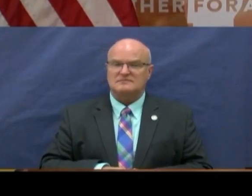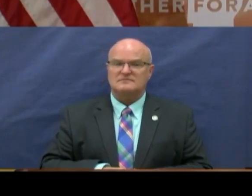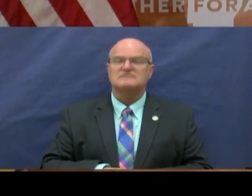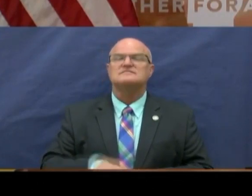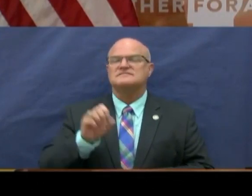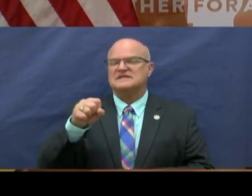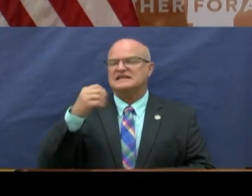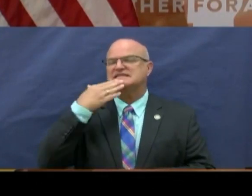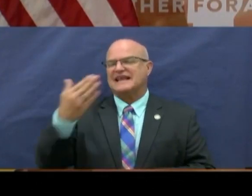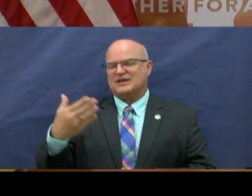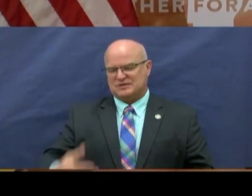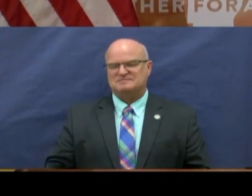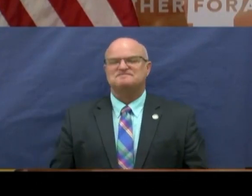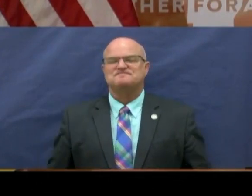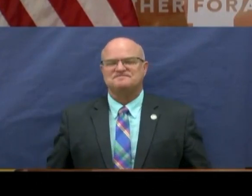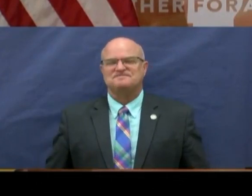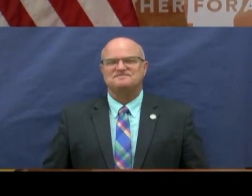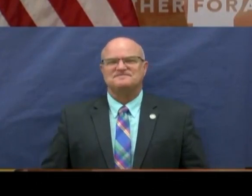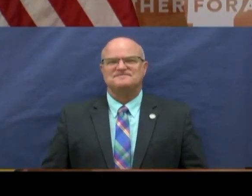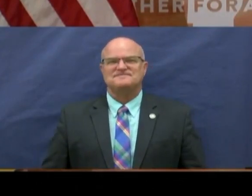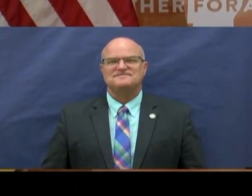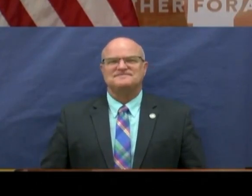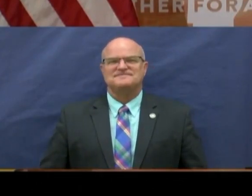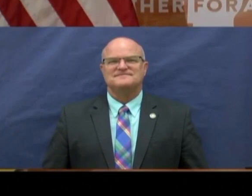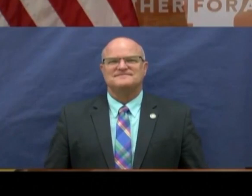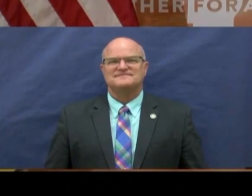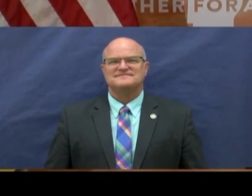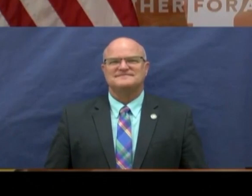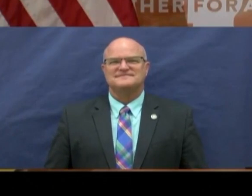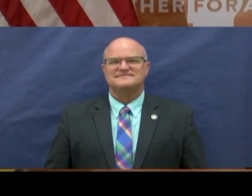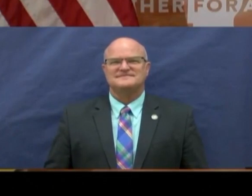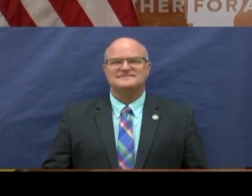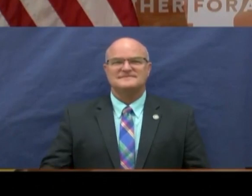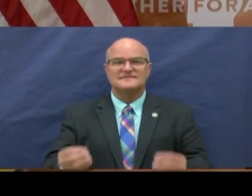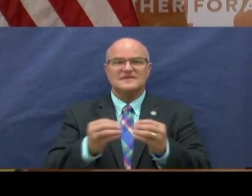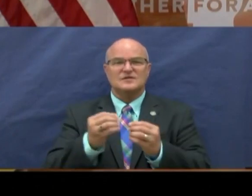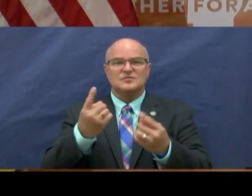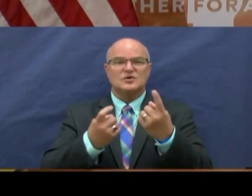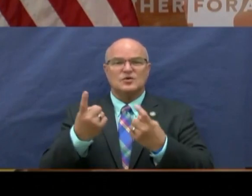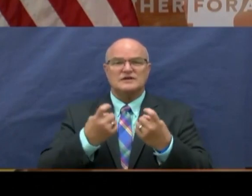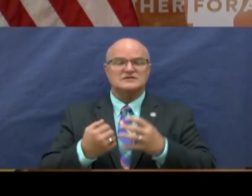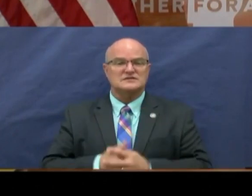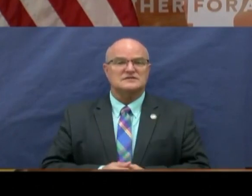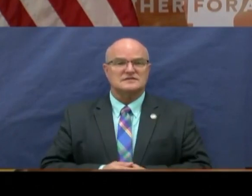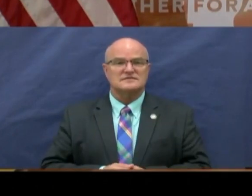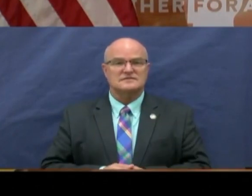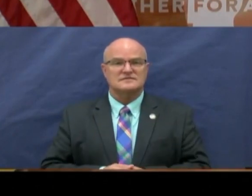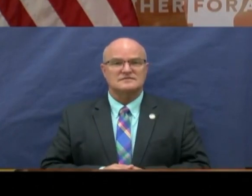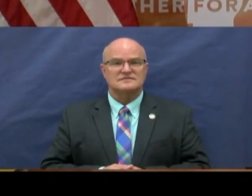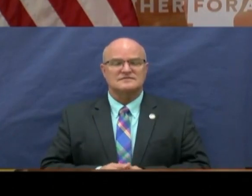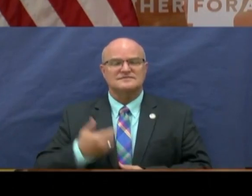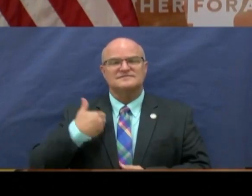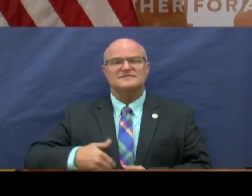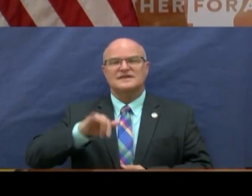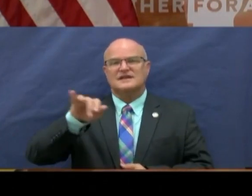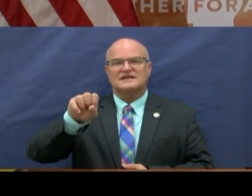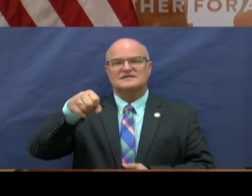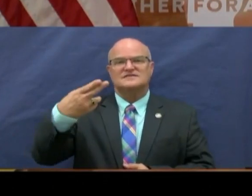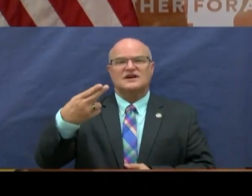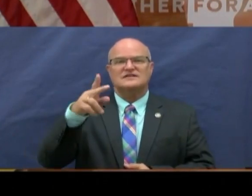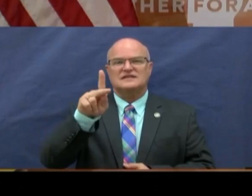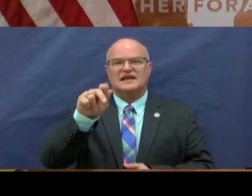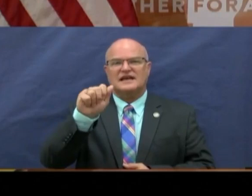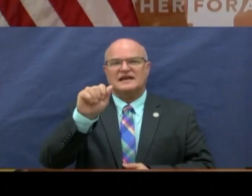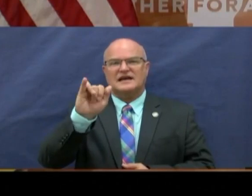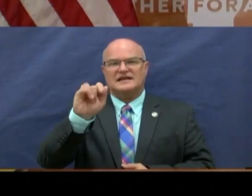Yes, you did. Thank you. Thank you. Any other questions? Hi, Governor. This is Josh again at